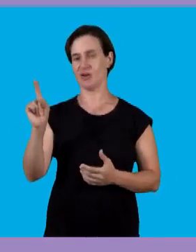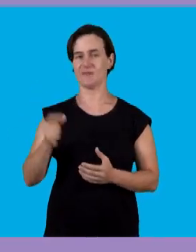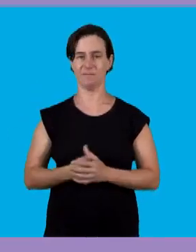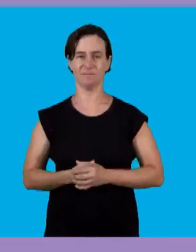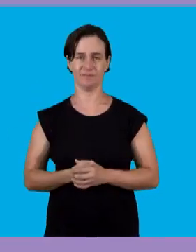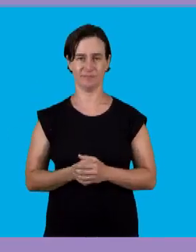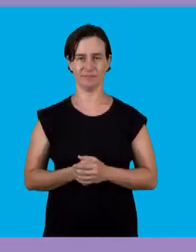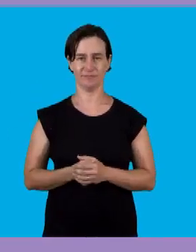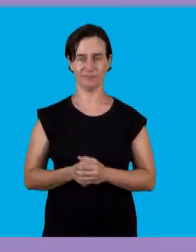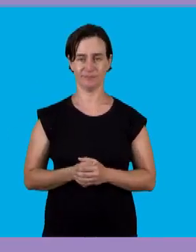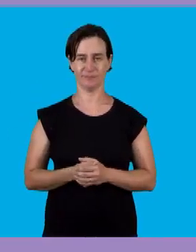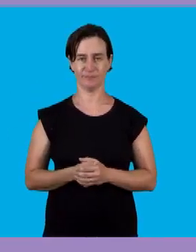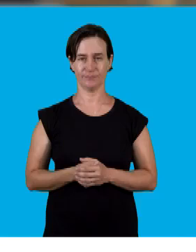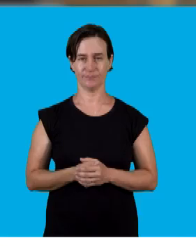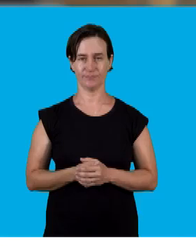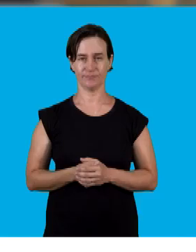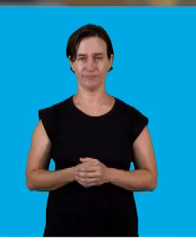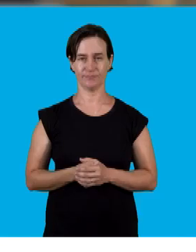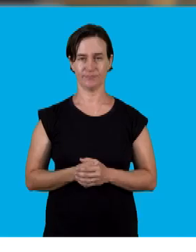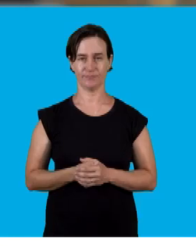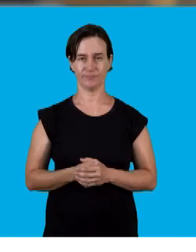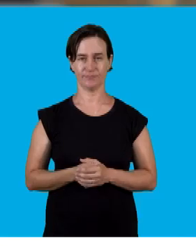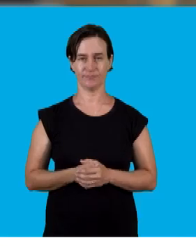a 52.